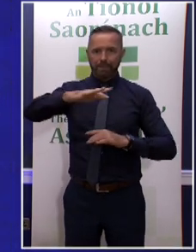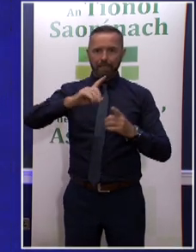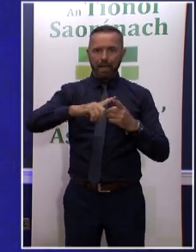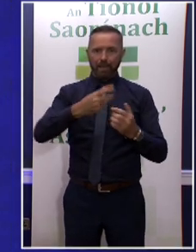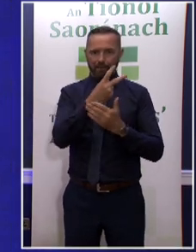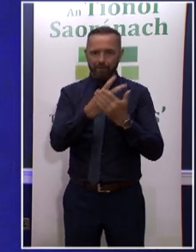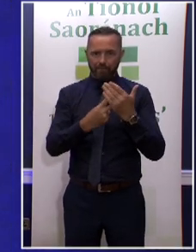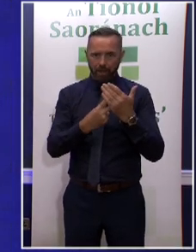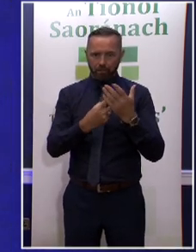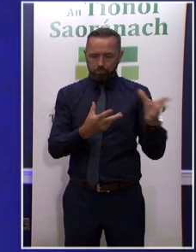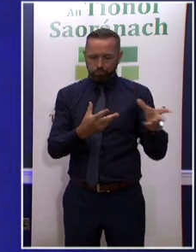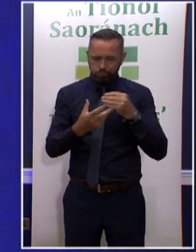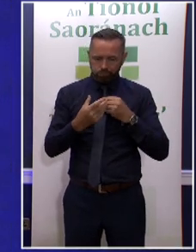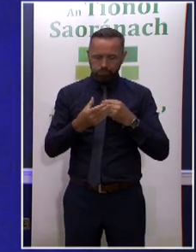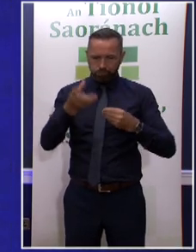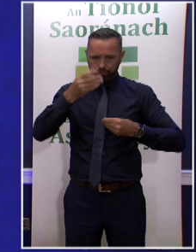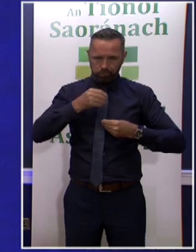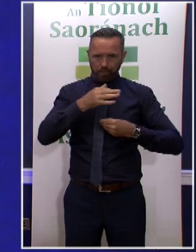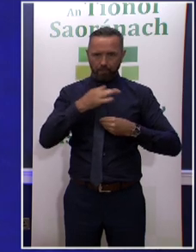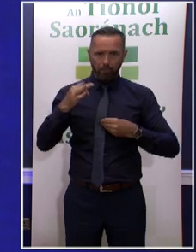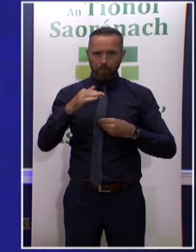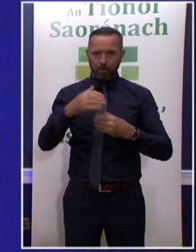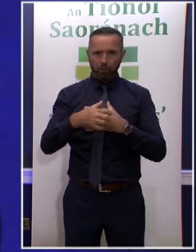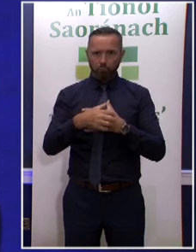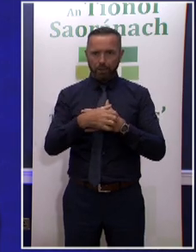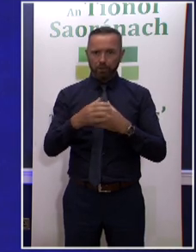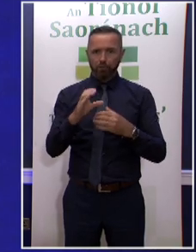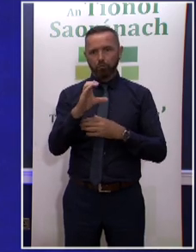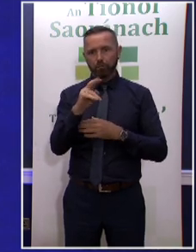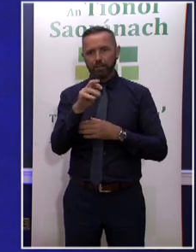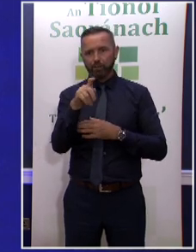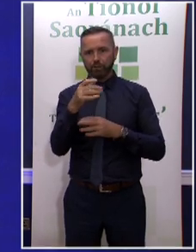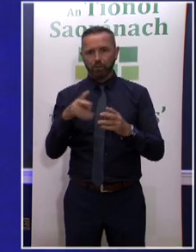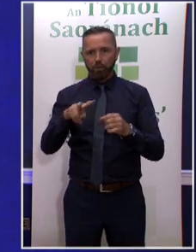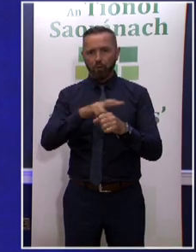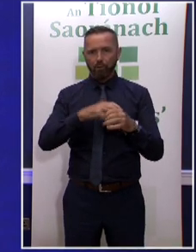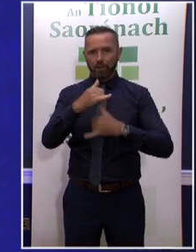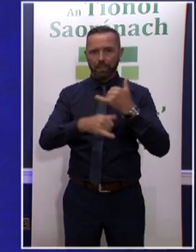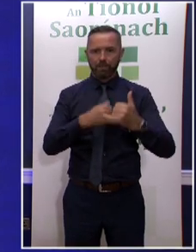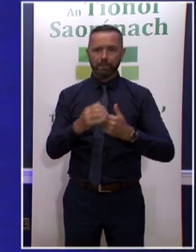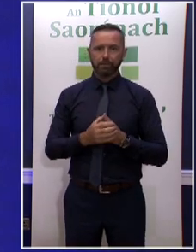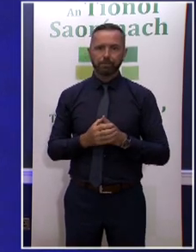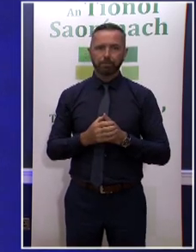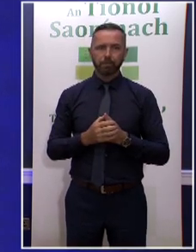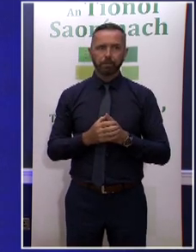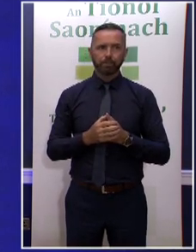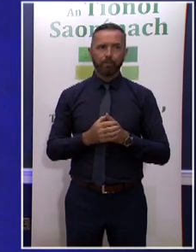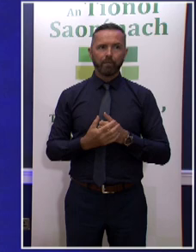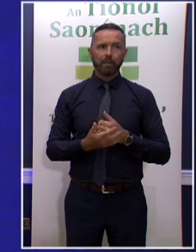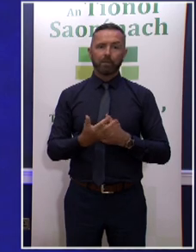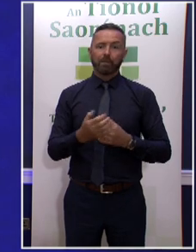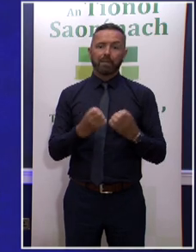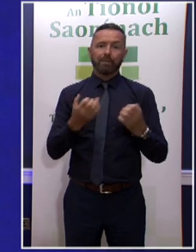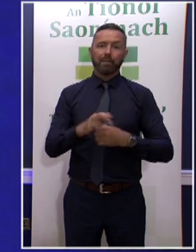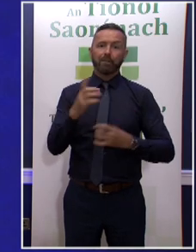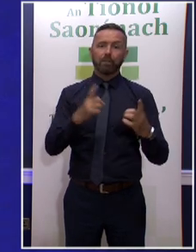value that they've taken from marine creatures over the years. So even if you do confine yourself to the coast